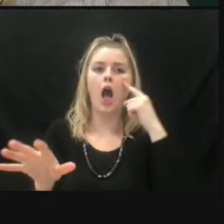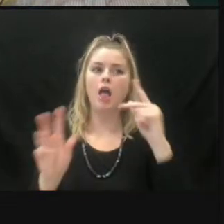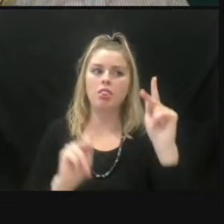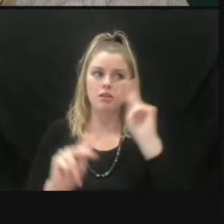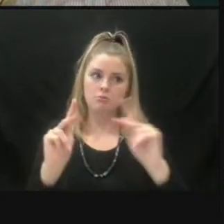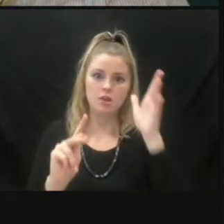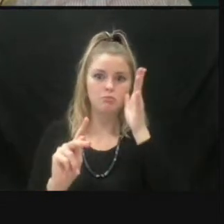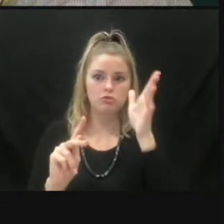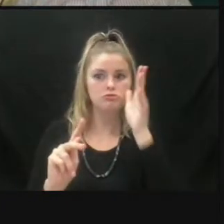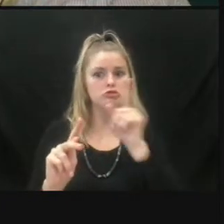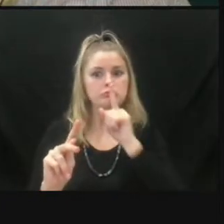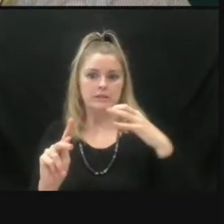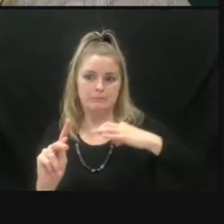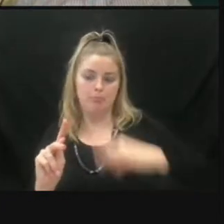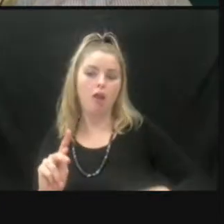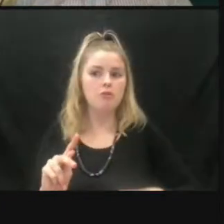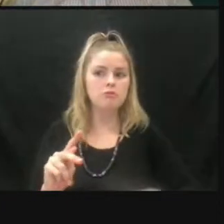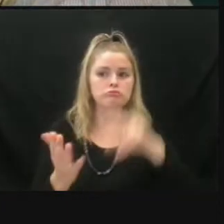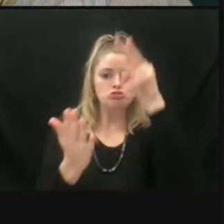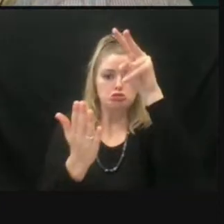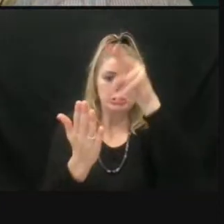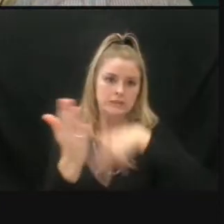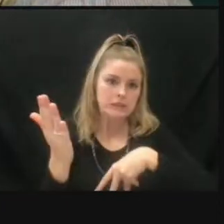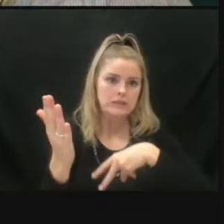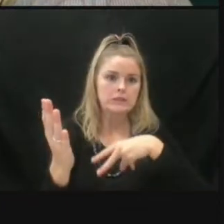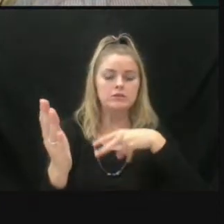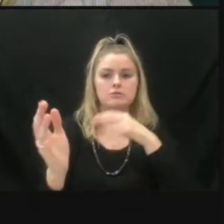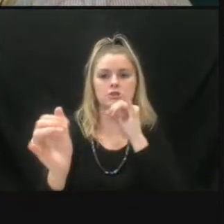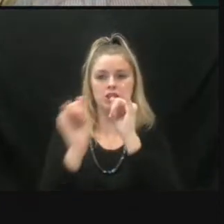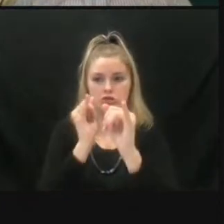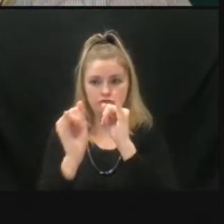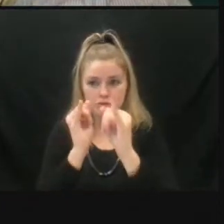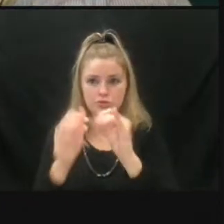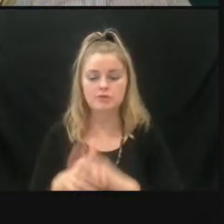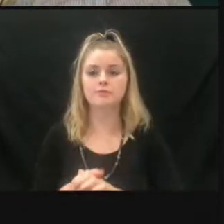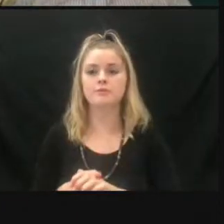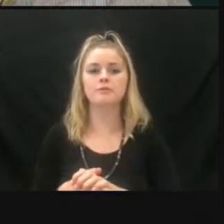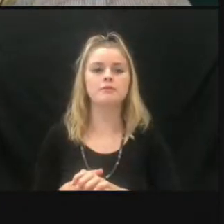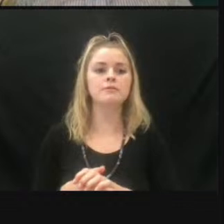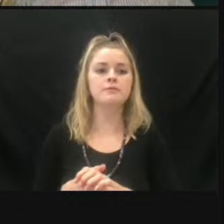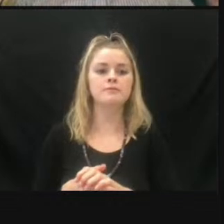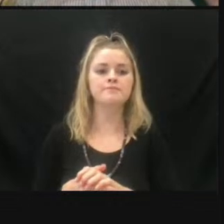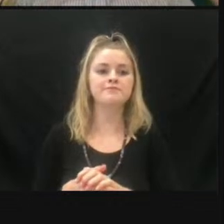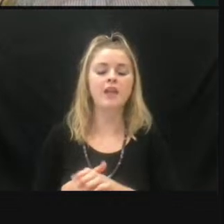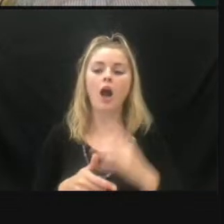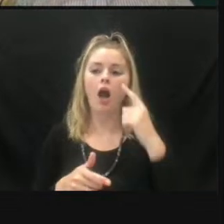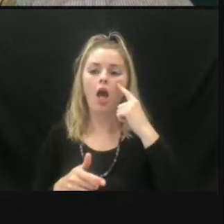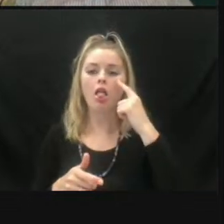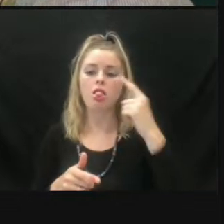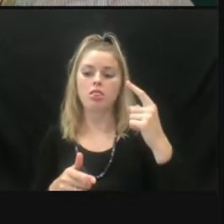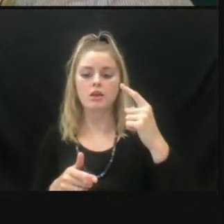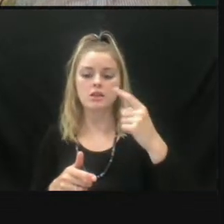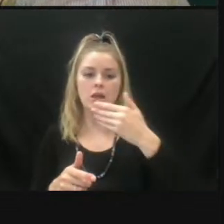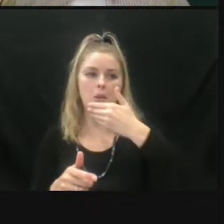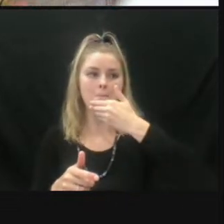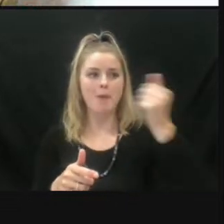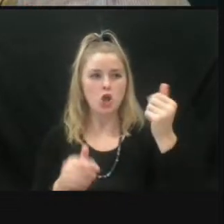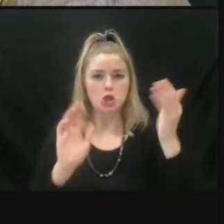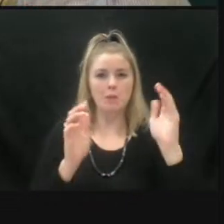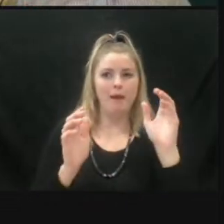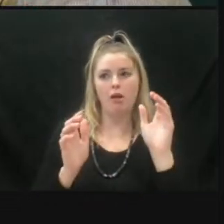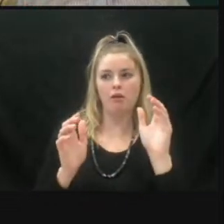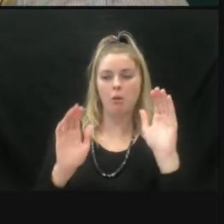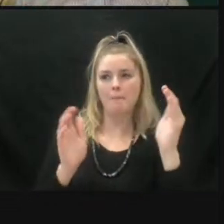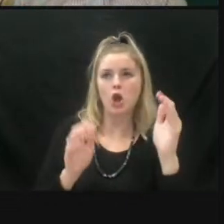ramble conversations that they might not get, or not get to the entirety with the official 11 questions which